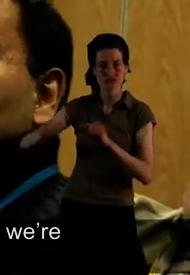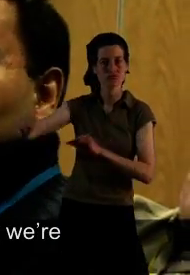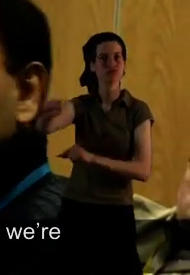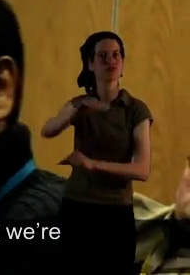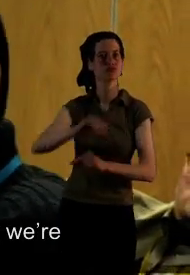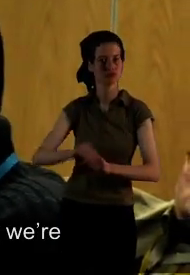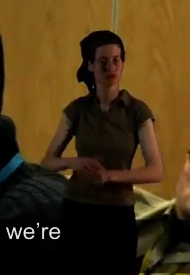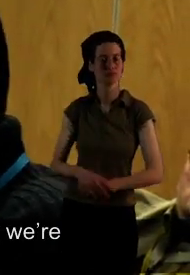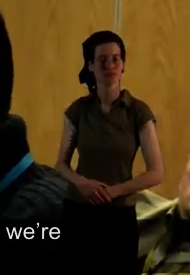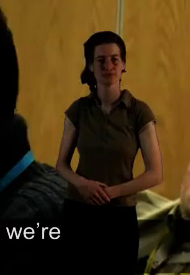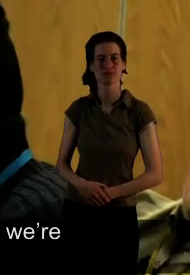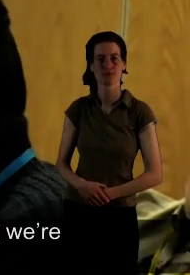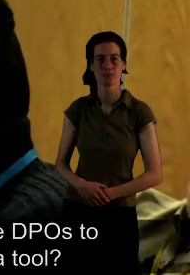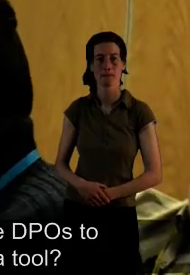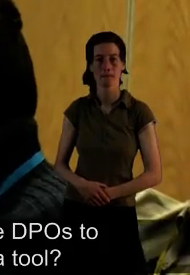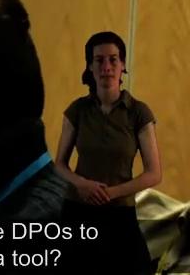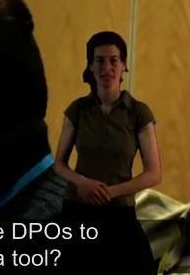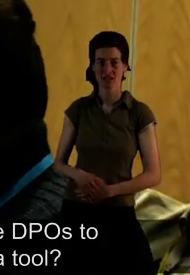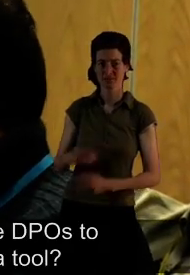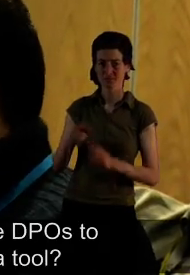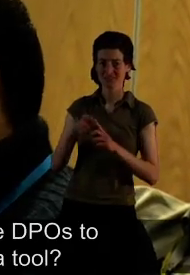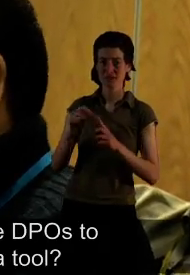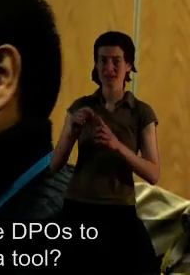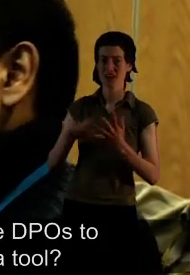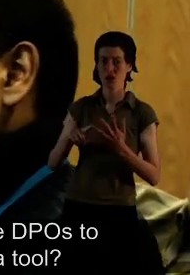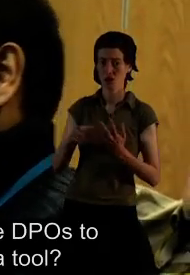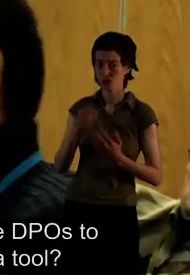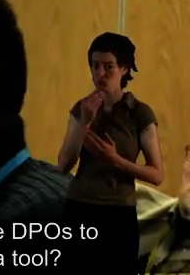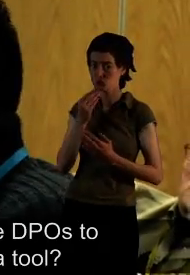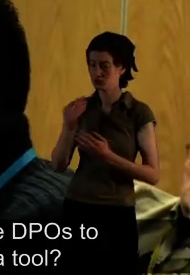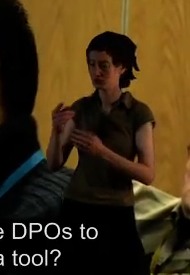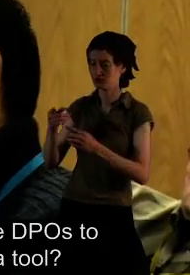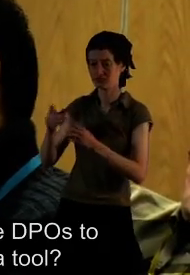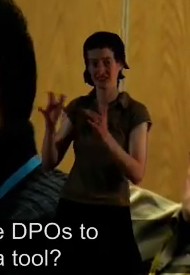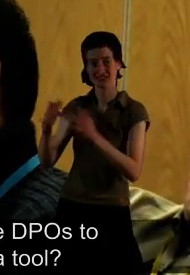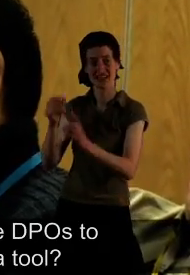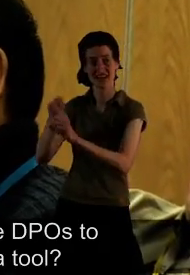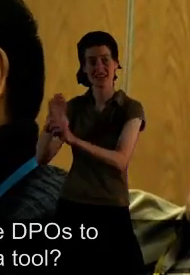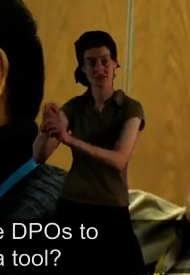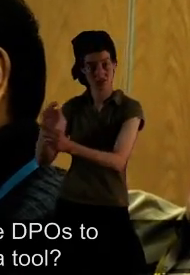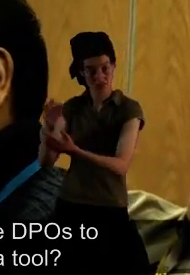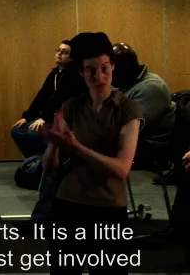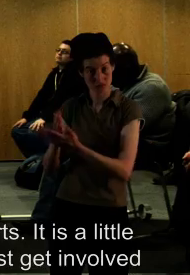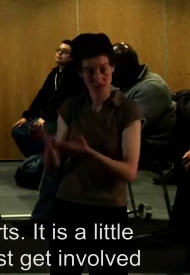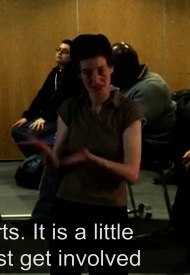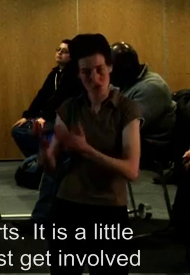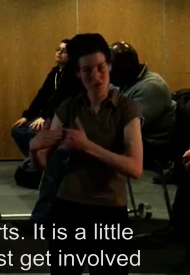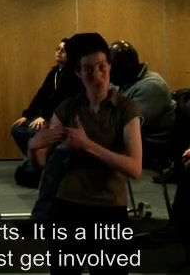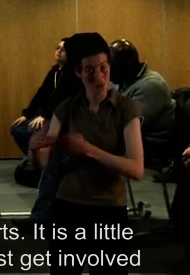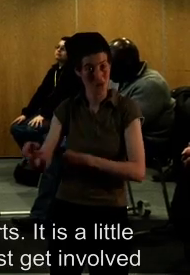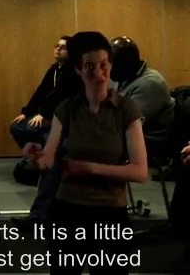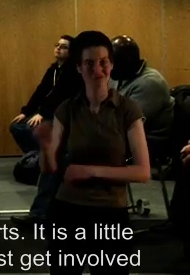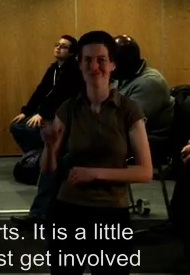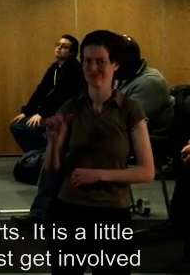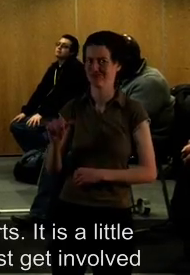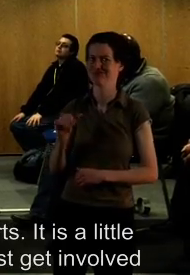word about what we're trying to achieve as an organisation. How would you encourage more DPOs to consider e-campaigning as a tool? As